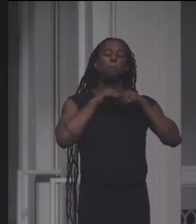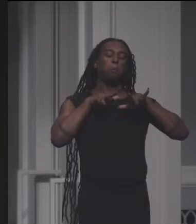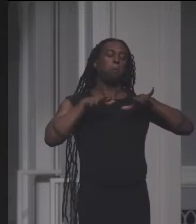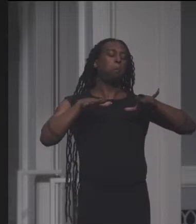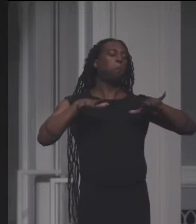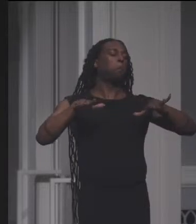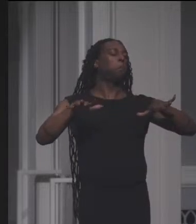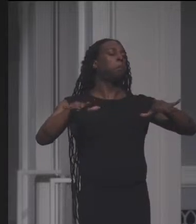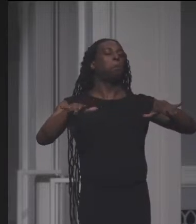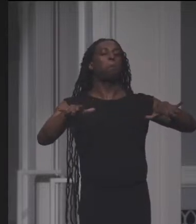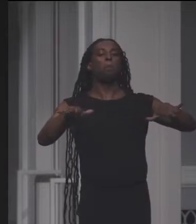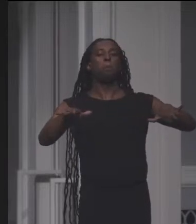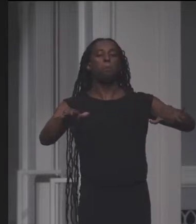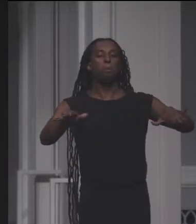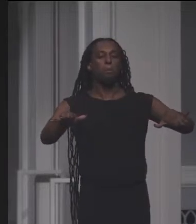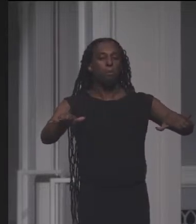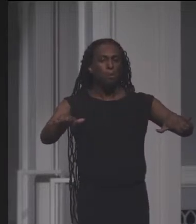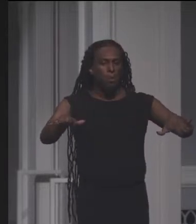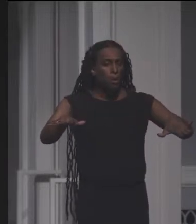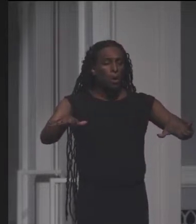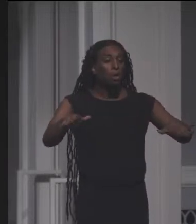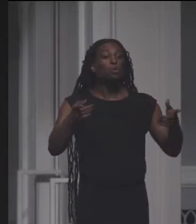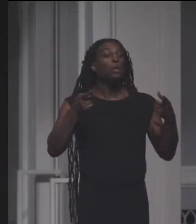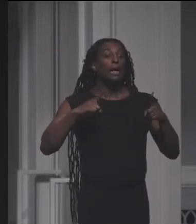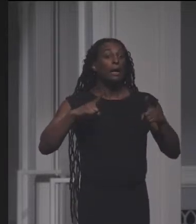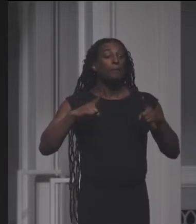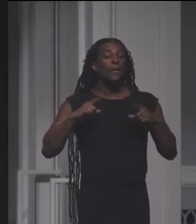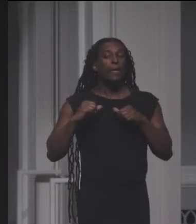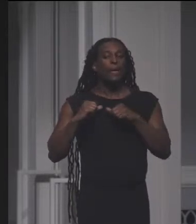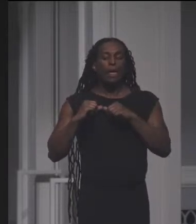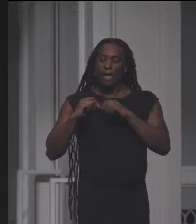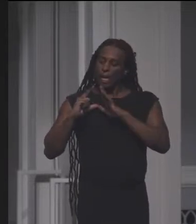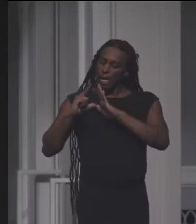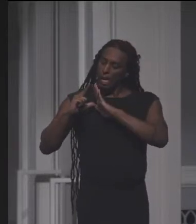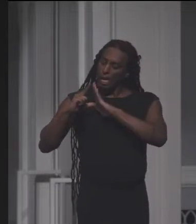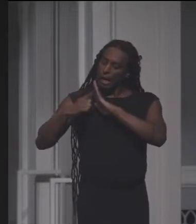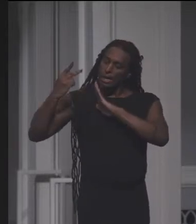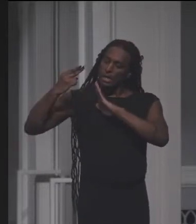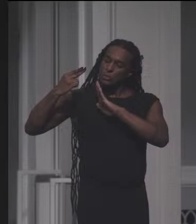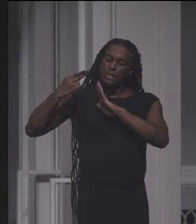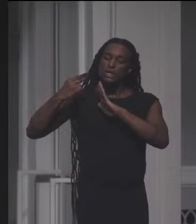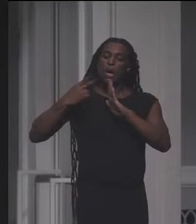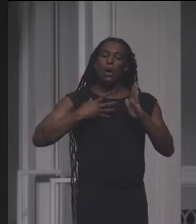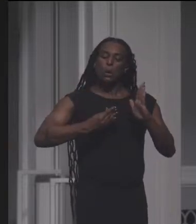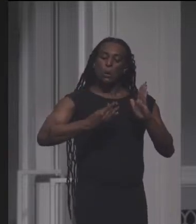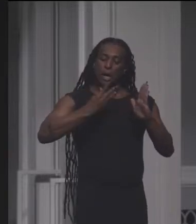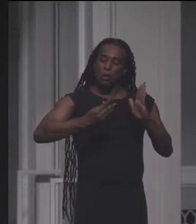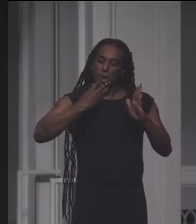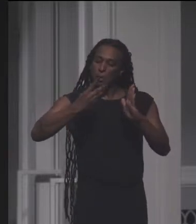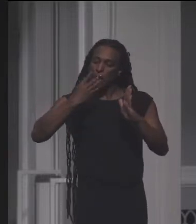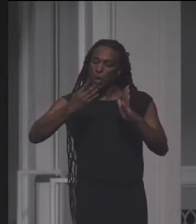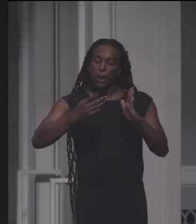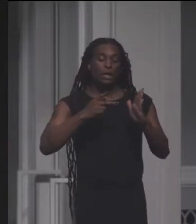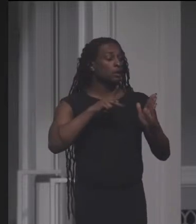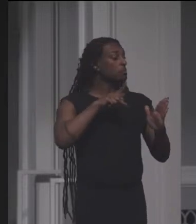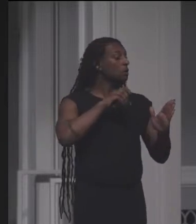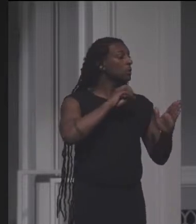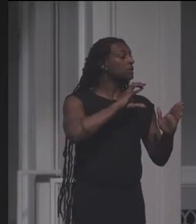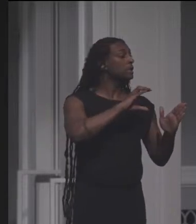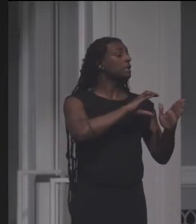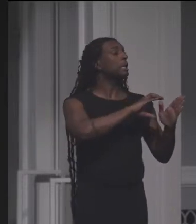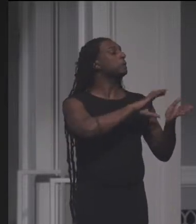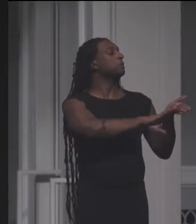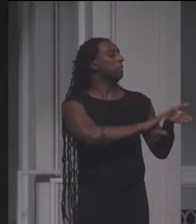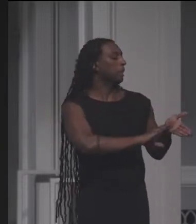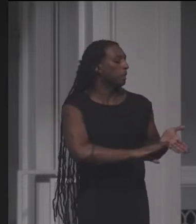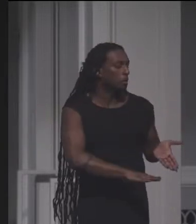just keep gradually getting whitewashed away. I mean, just look at, I can't see the poster right now, but the poster for tonight's